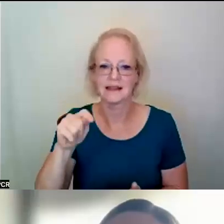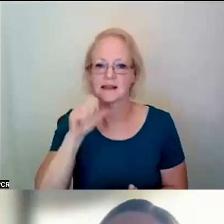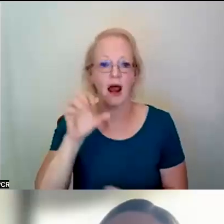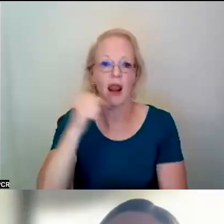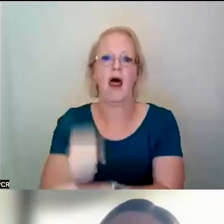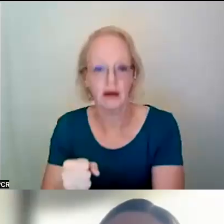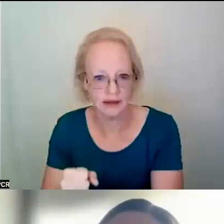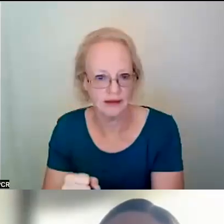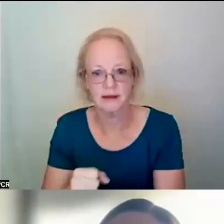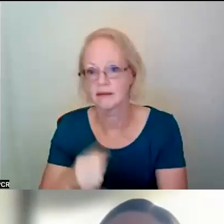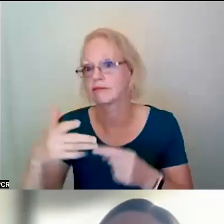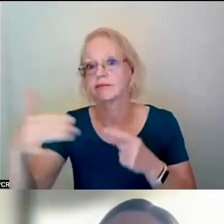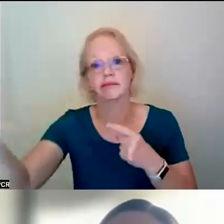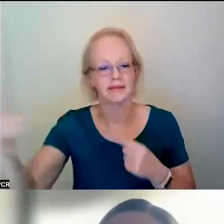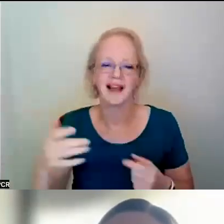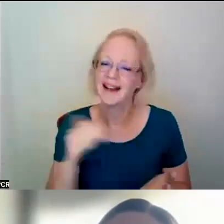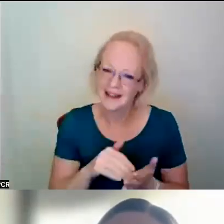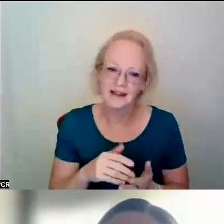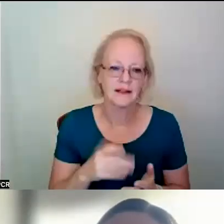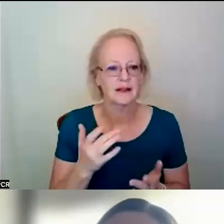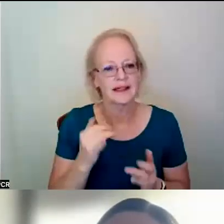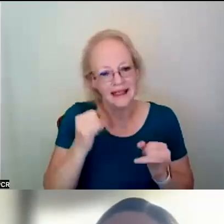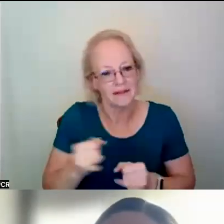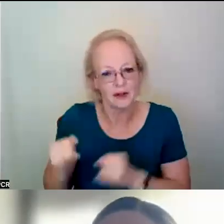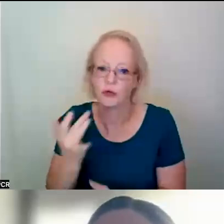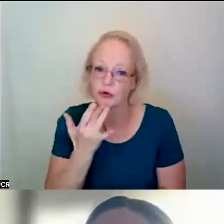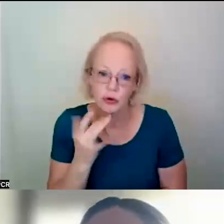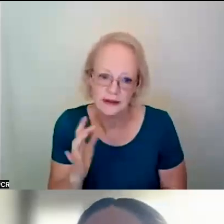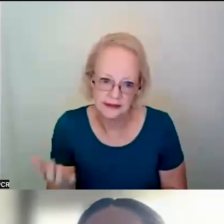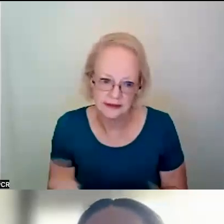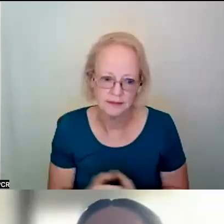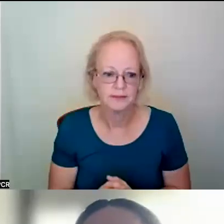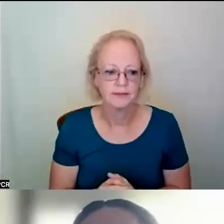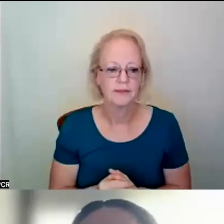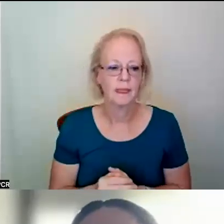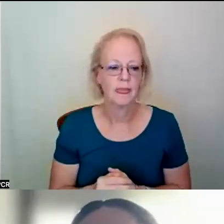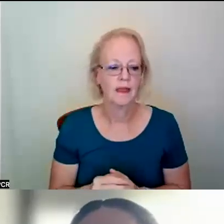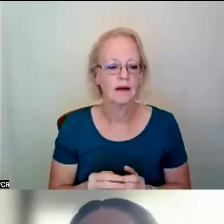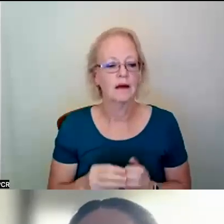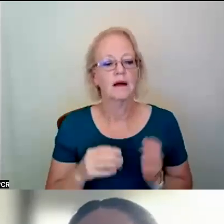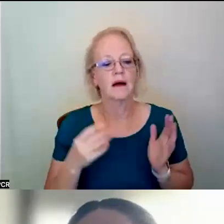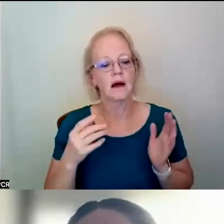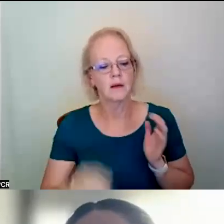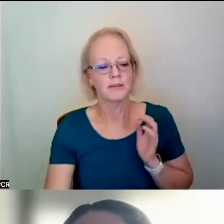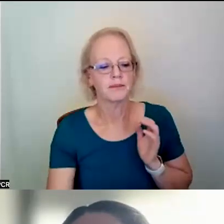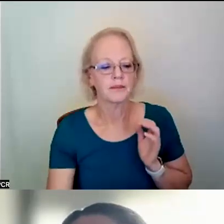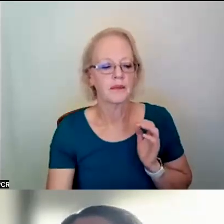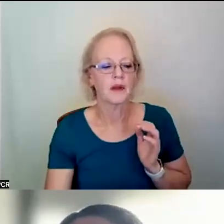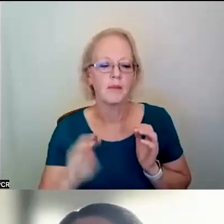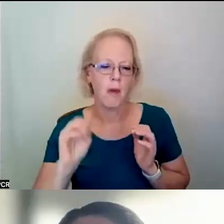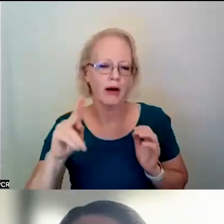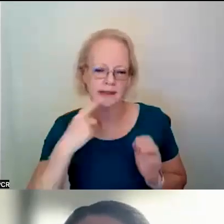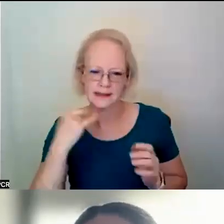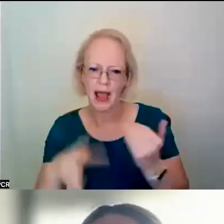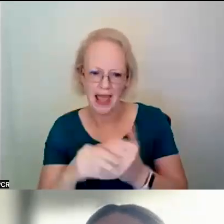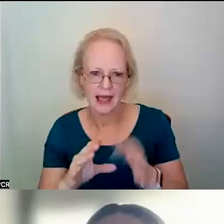again, that's up to the individual. Yeah, I mean, I'd like to add, oh, sorry, Mark, go ahead. Well, I mean, I